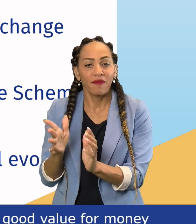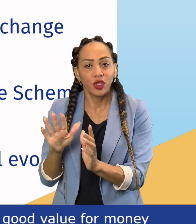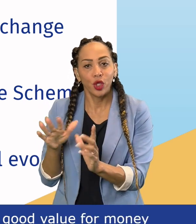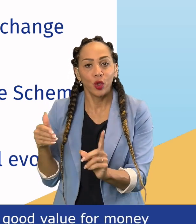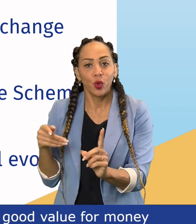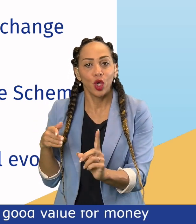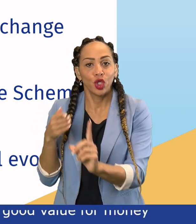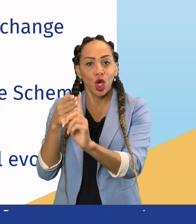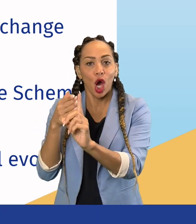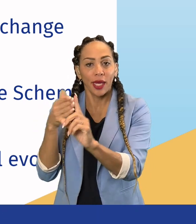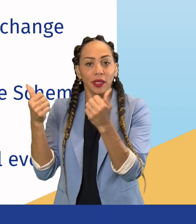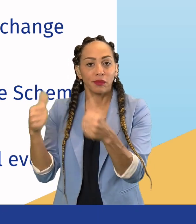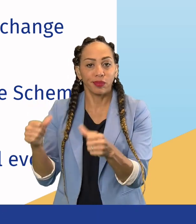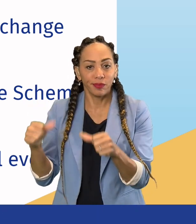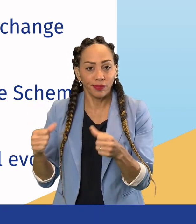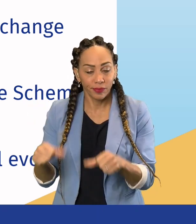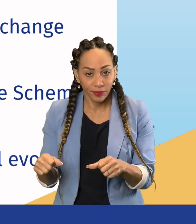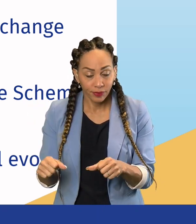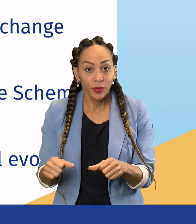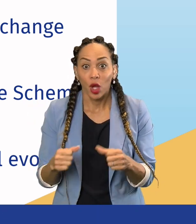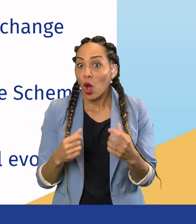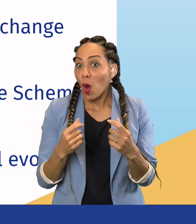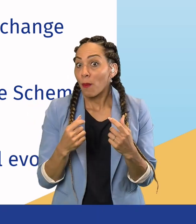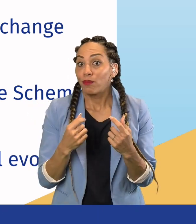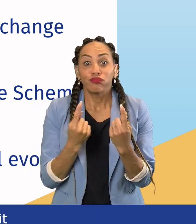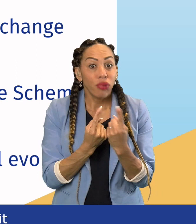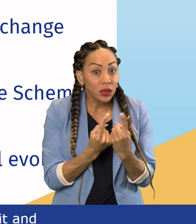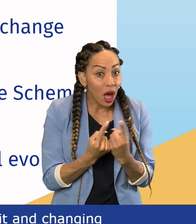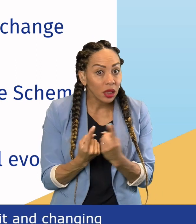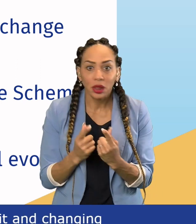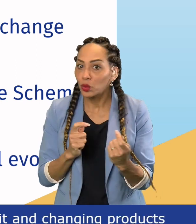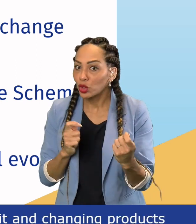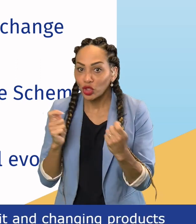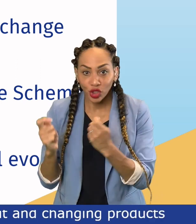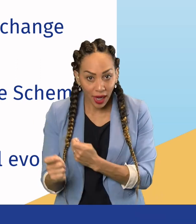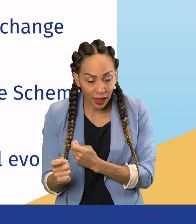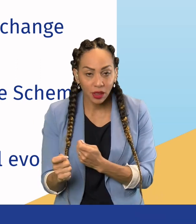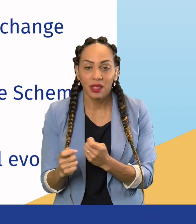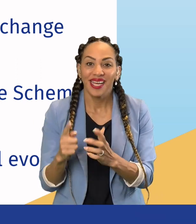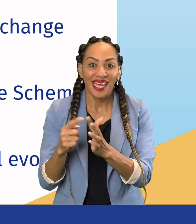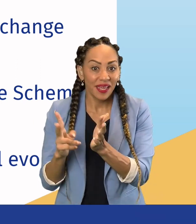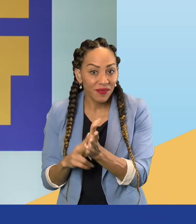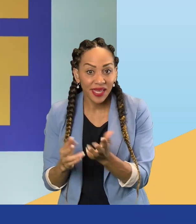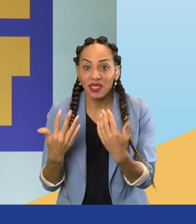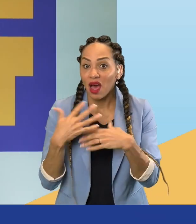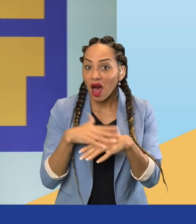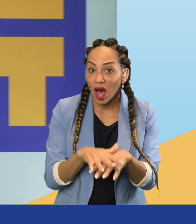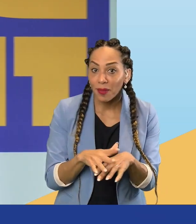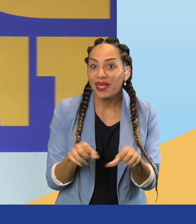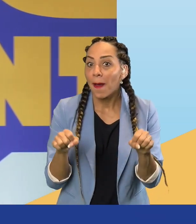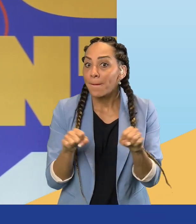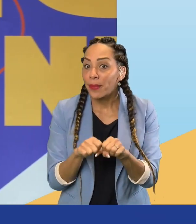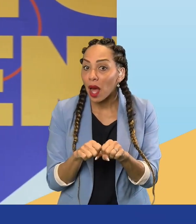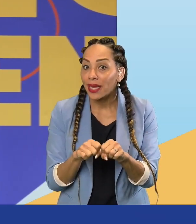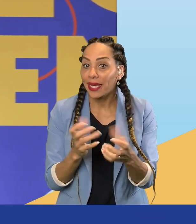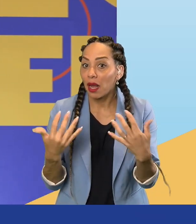changing products coming to the scheme, so both EVs and different types of petrol and hybrid and plug-in hybrid cars. That's a really exciting